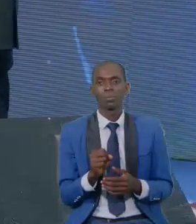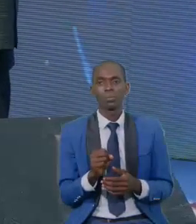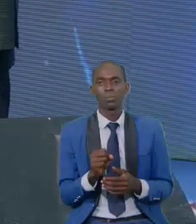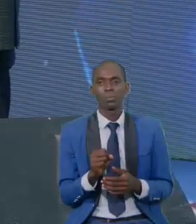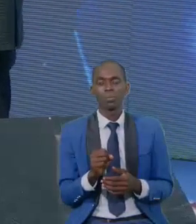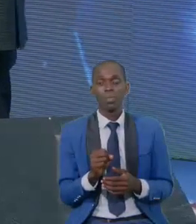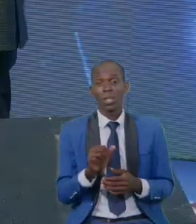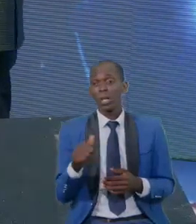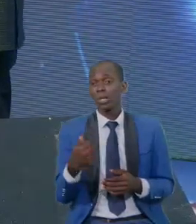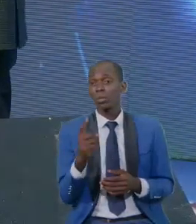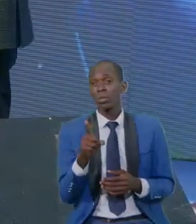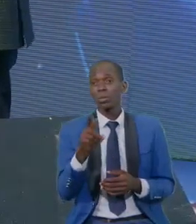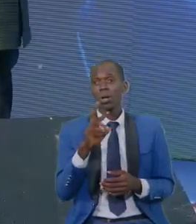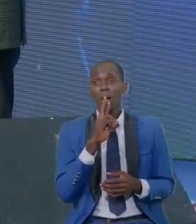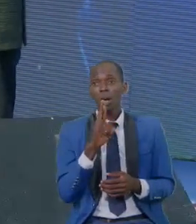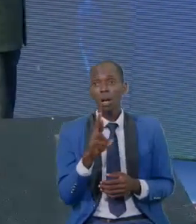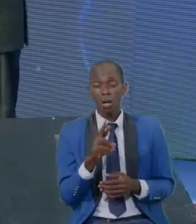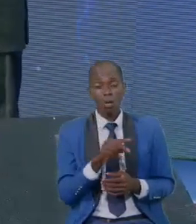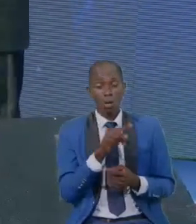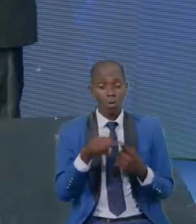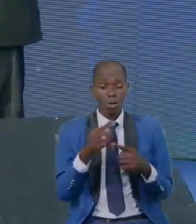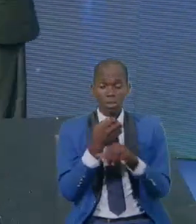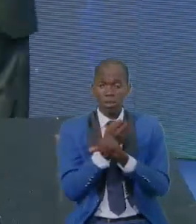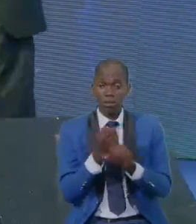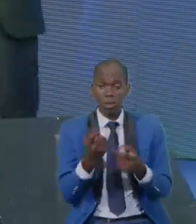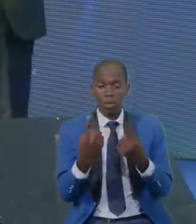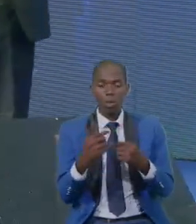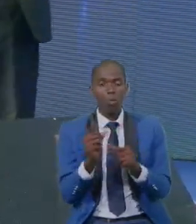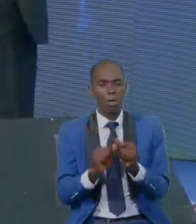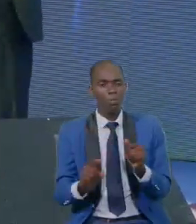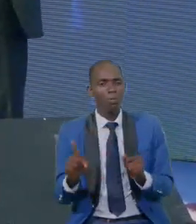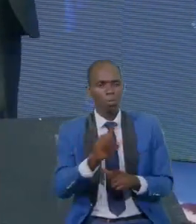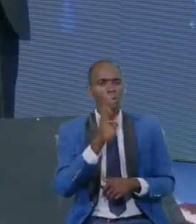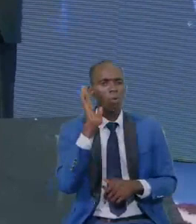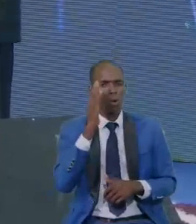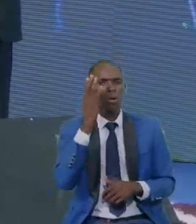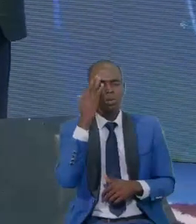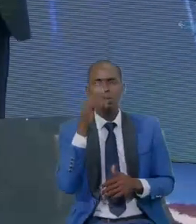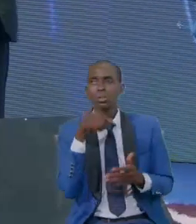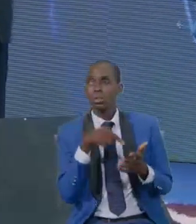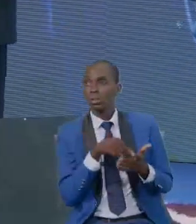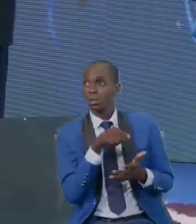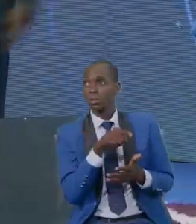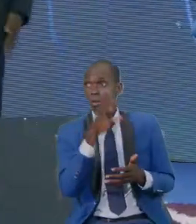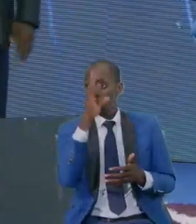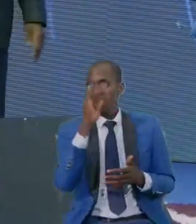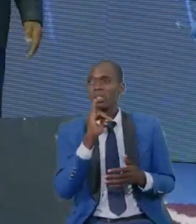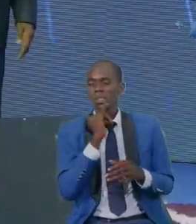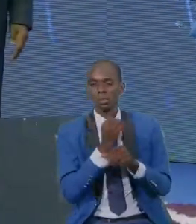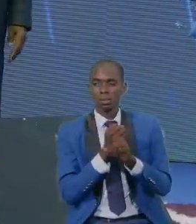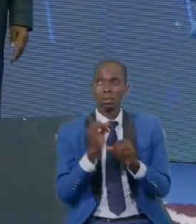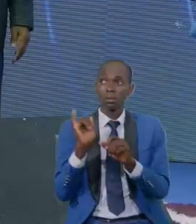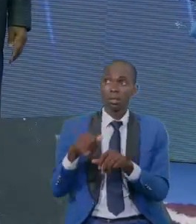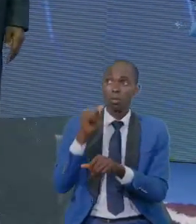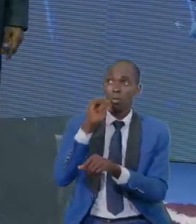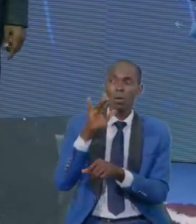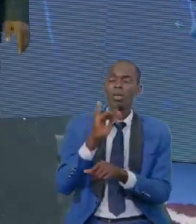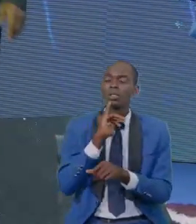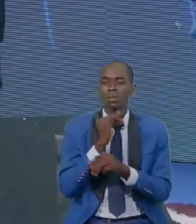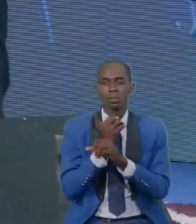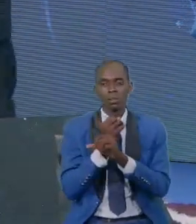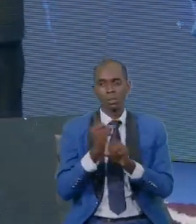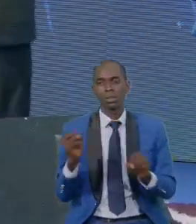Anyway, you are, when salvation comes, everybody will know that this man is saved, that woman is saved.